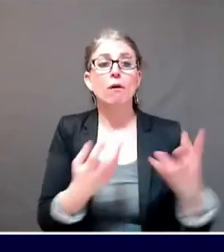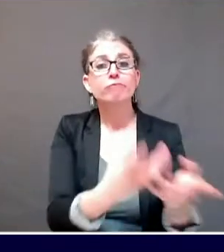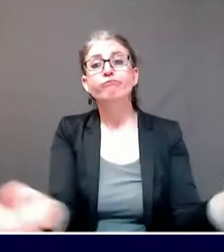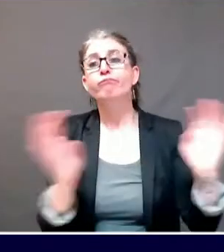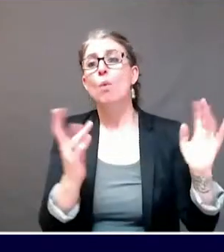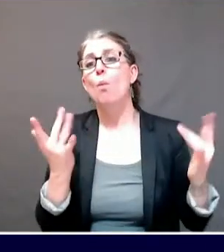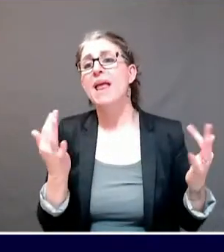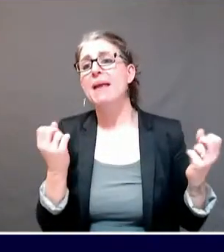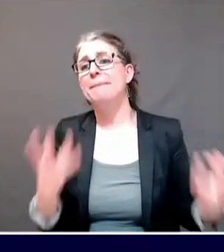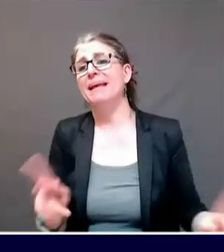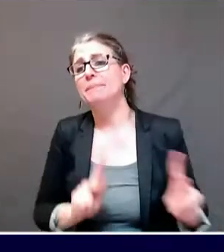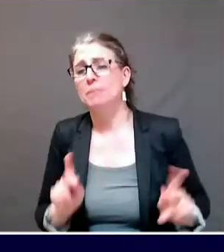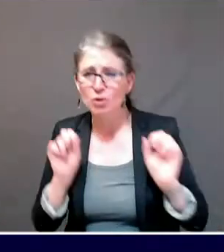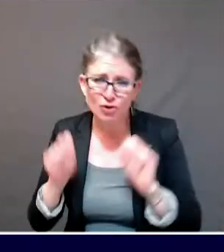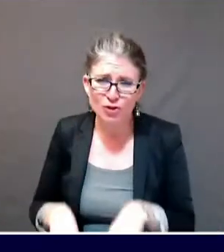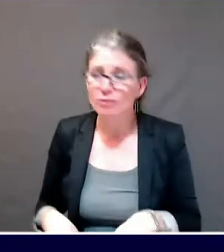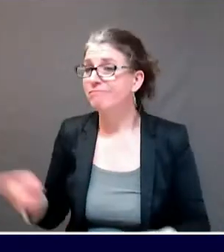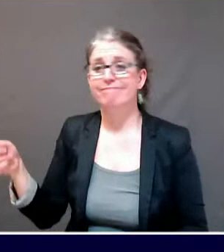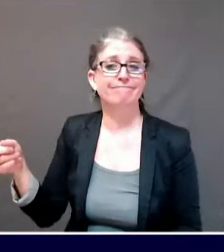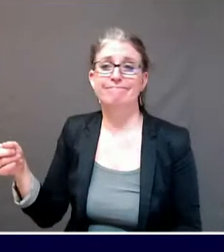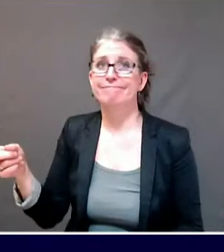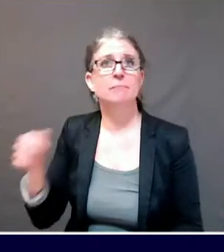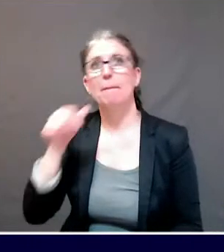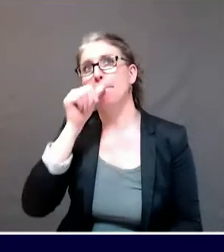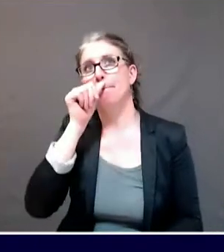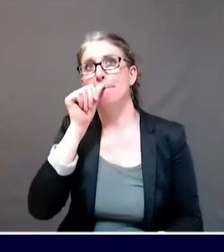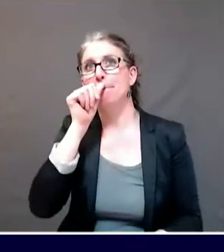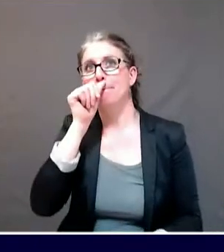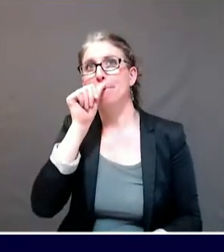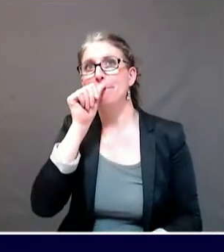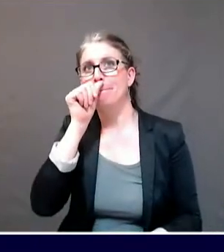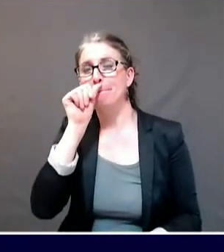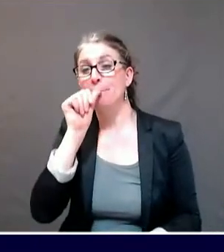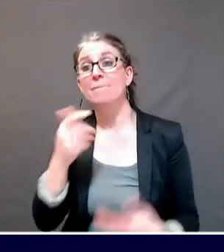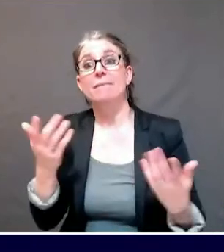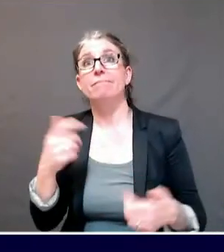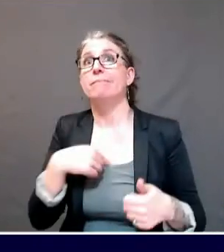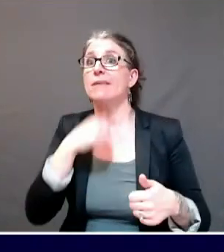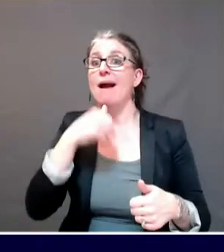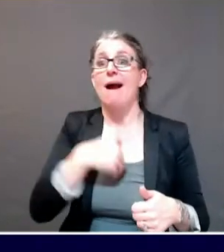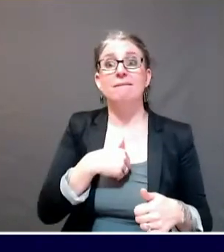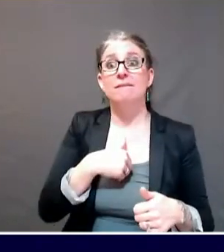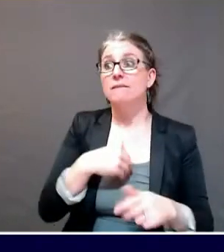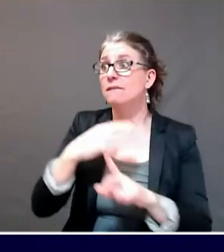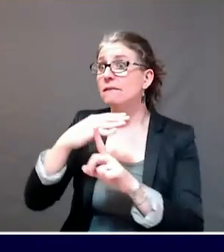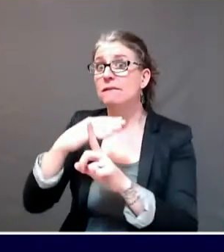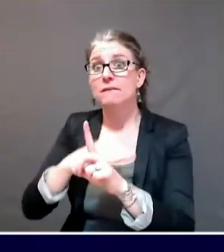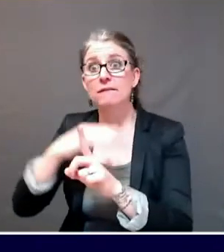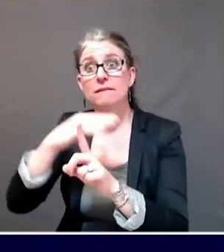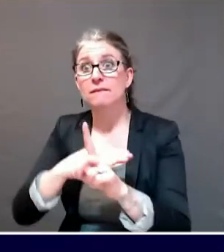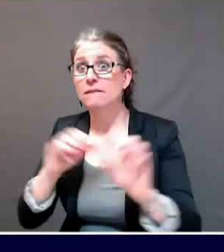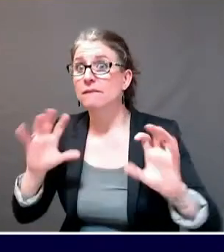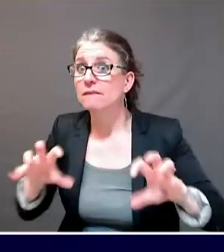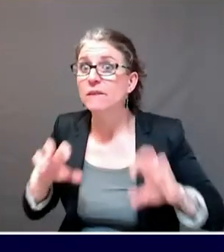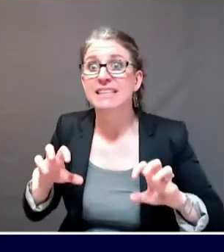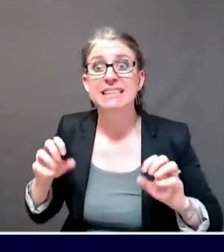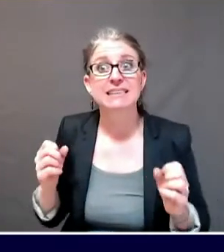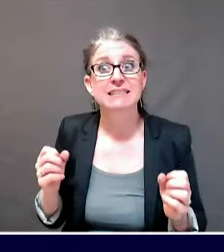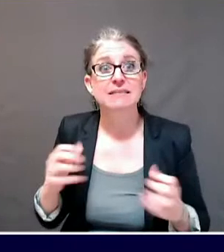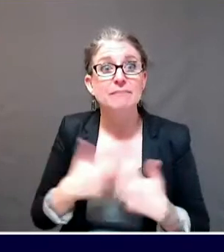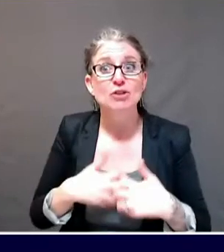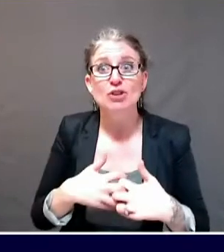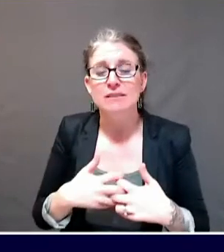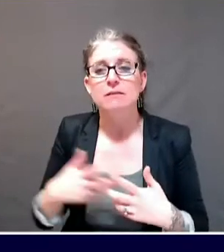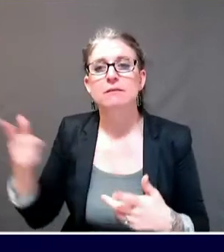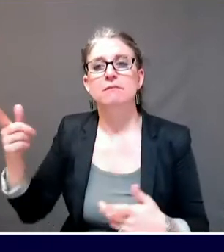provide for cold storage, vaccine may spoil. So these things can and will take time to do correctly.